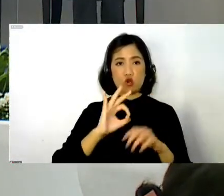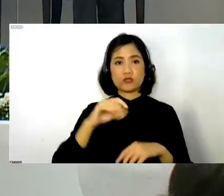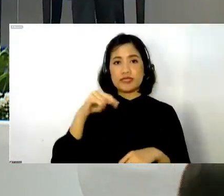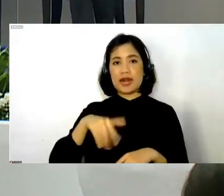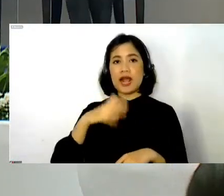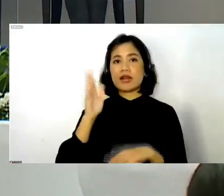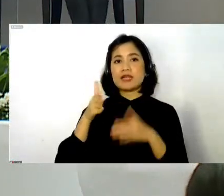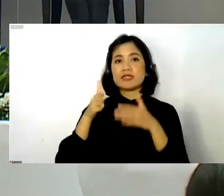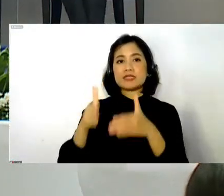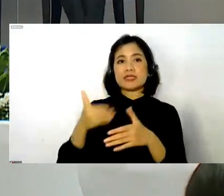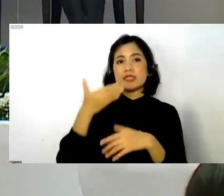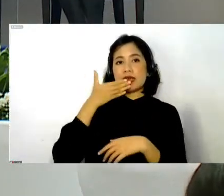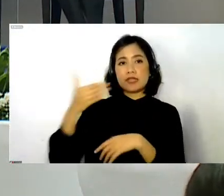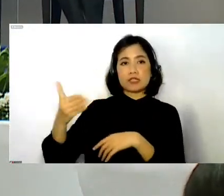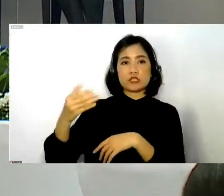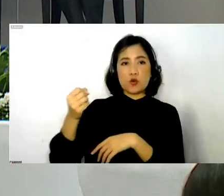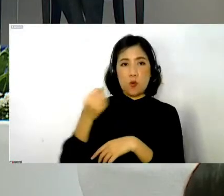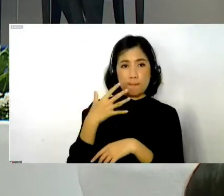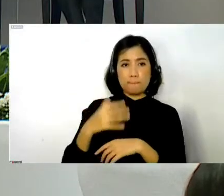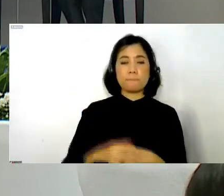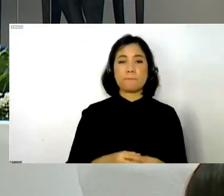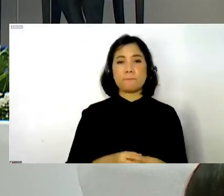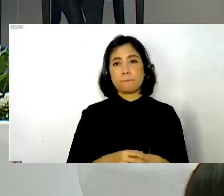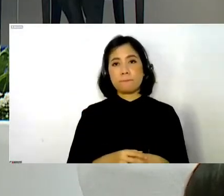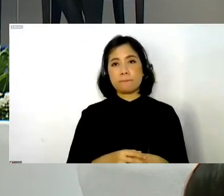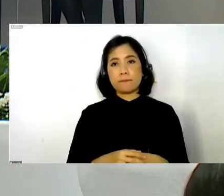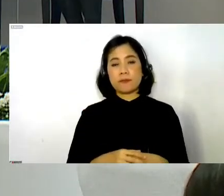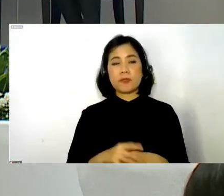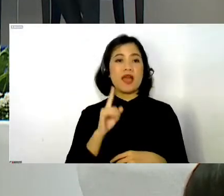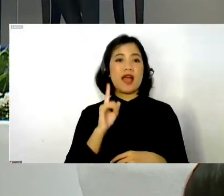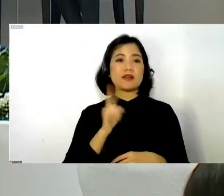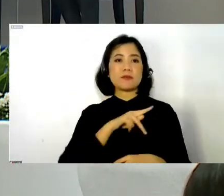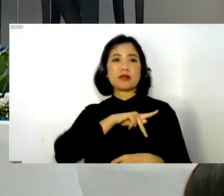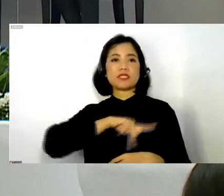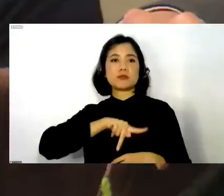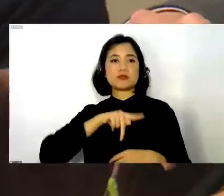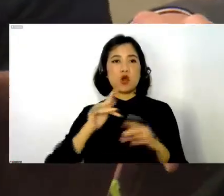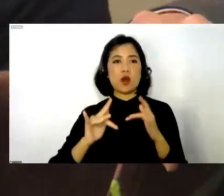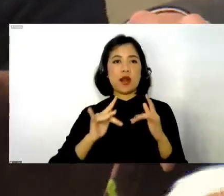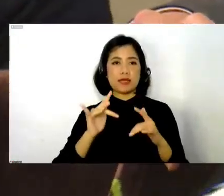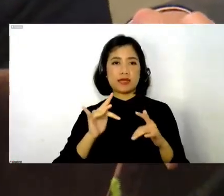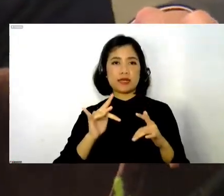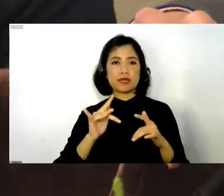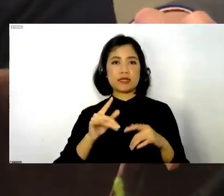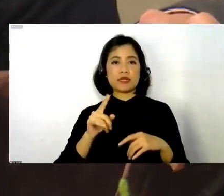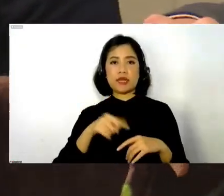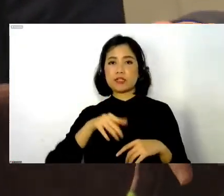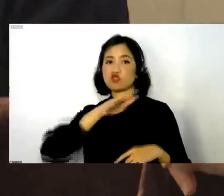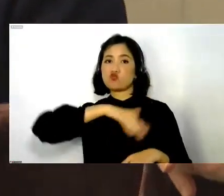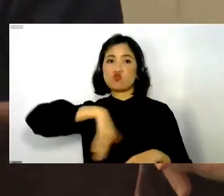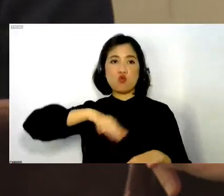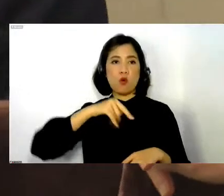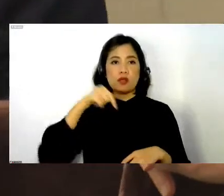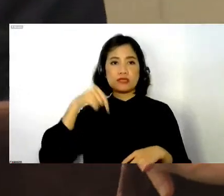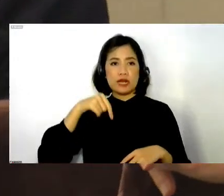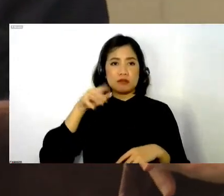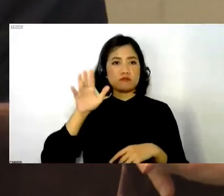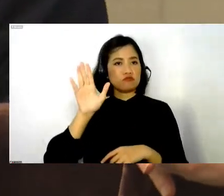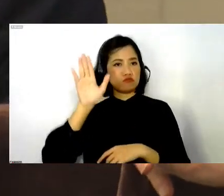and then Pak Cika. Now we have Kiai Mahruf Amin. I'm helping Dr. Ilan Satriawan, who is the coordinator from this working